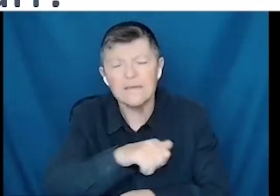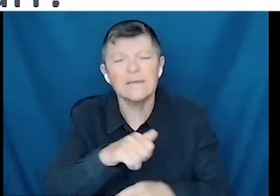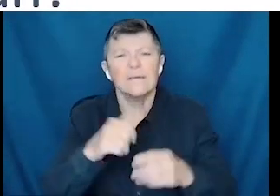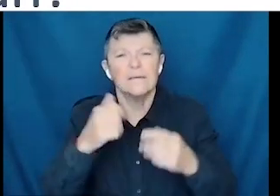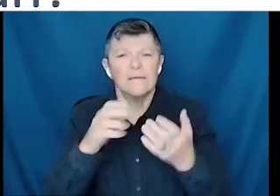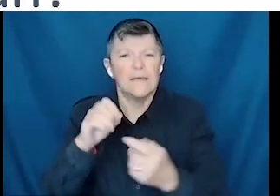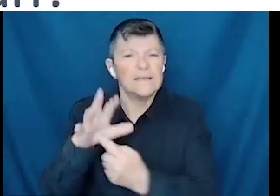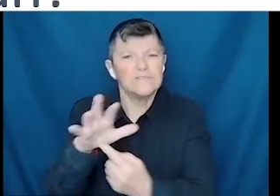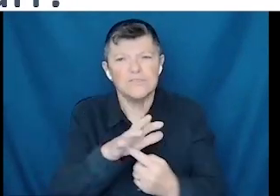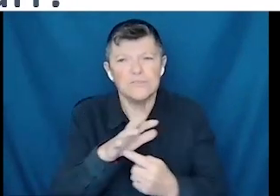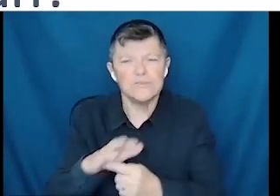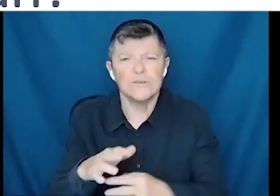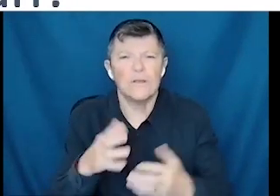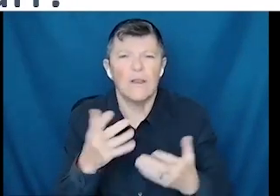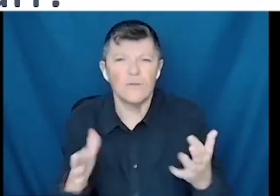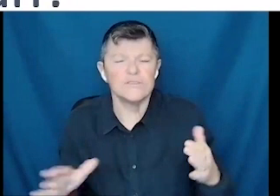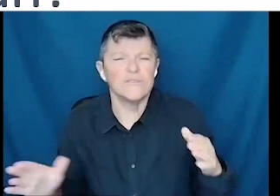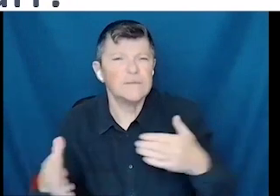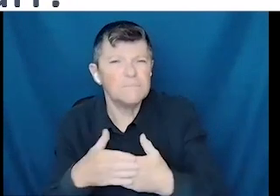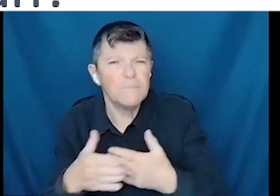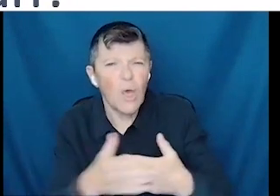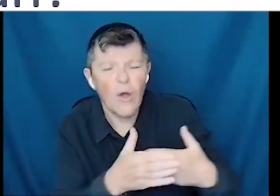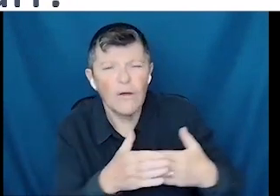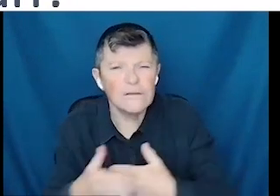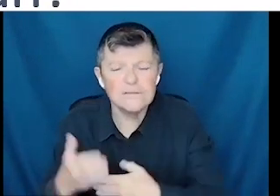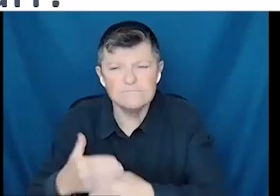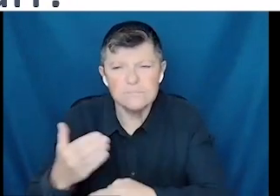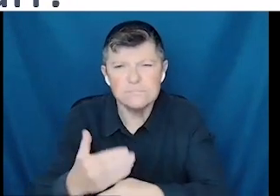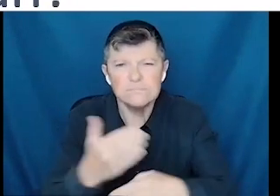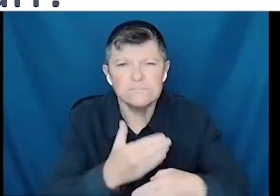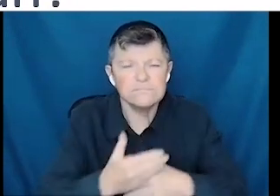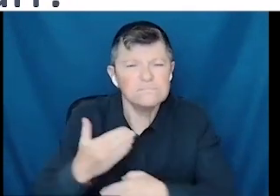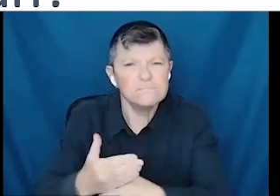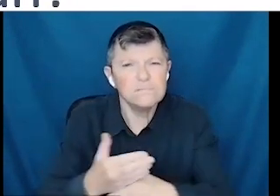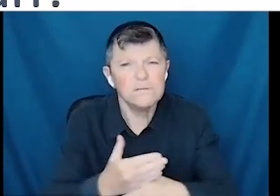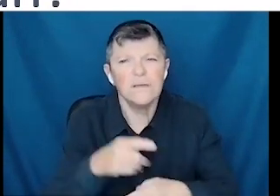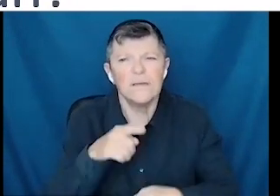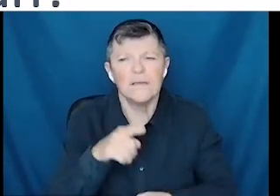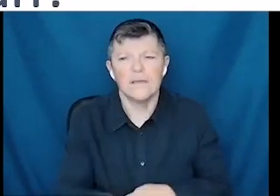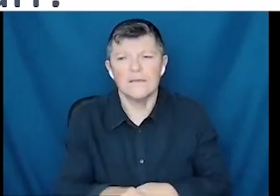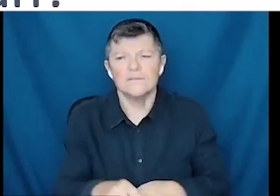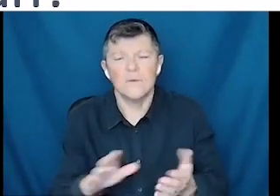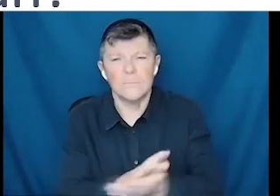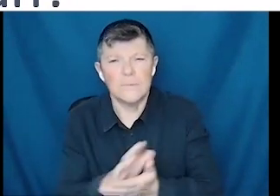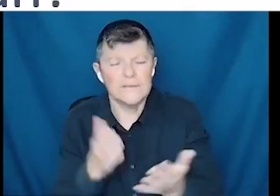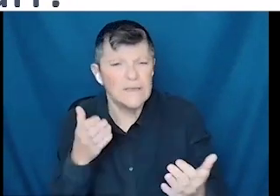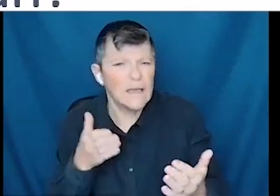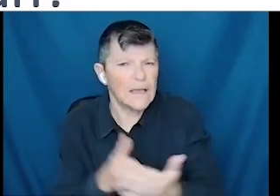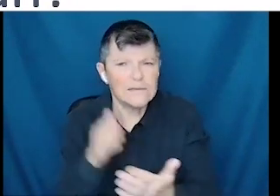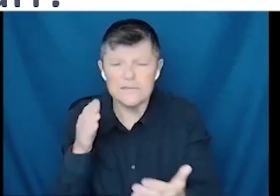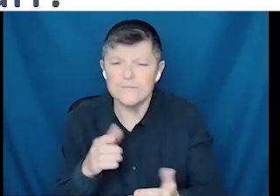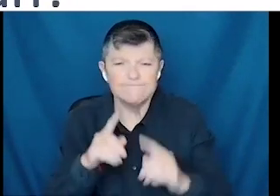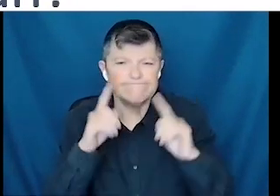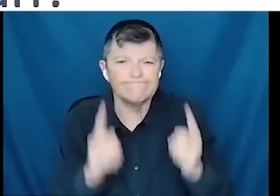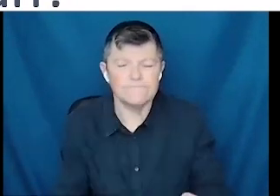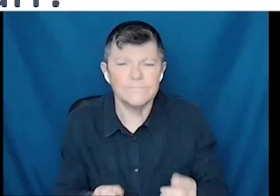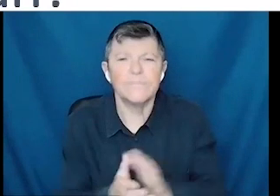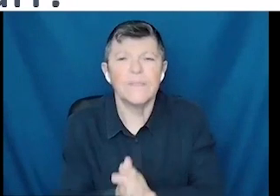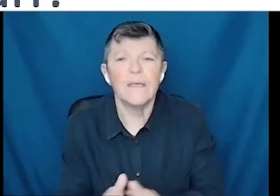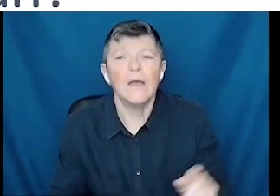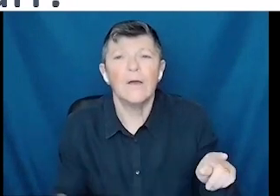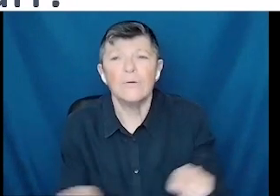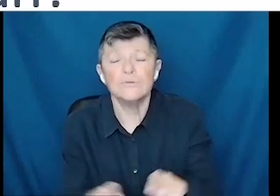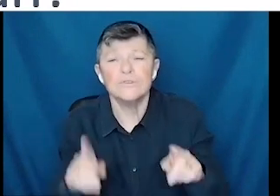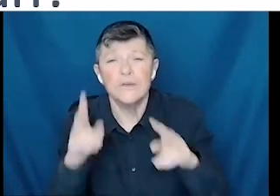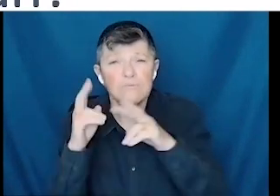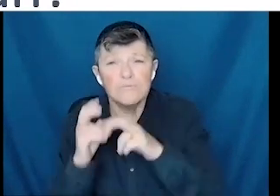access, making it inaccessible for those beyond the field of academia. Likewise, research and information on research methods can